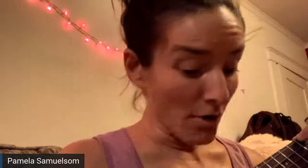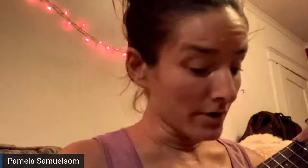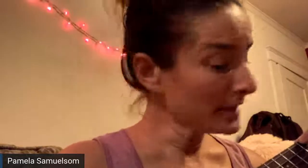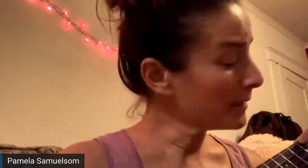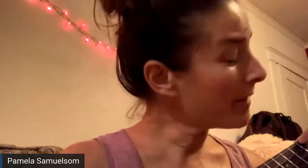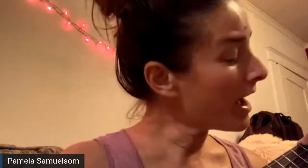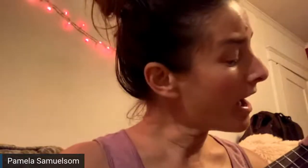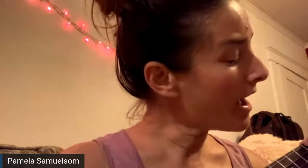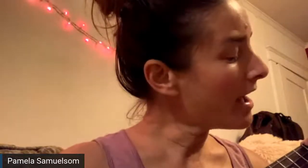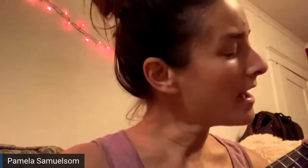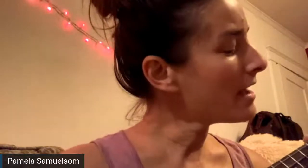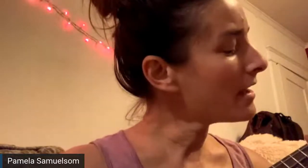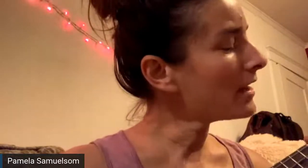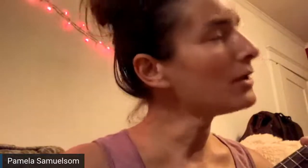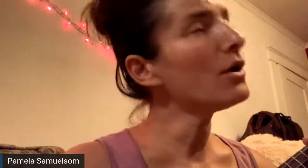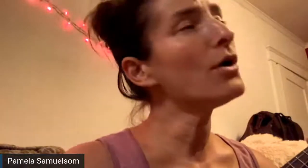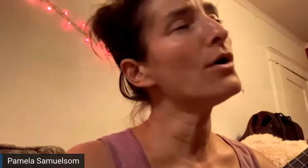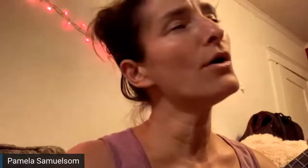Flor de